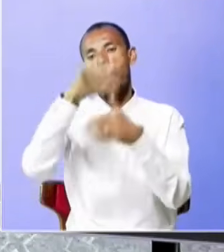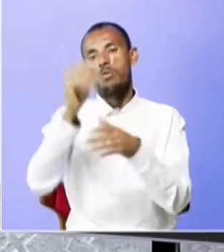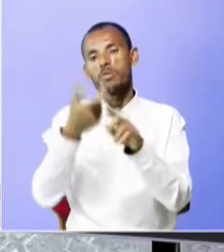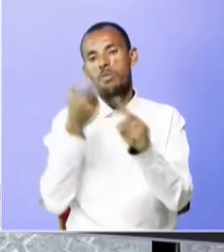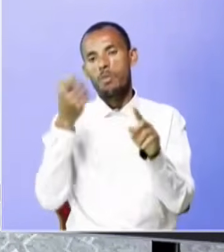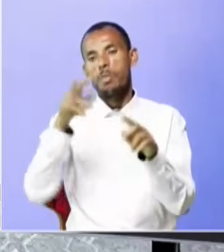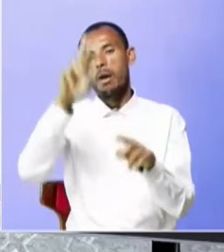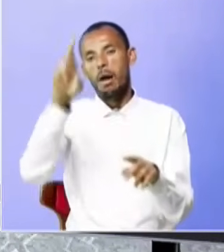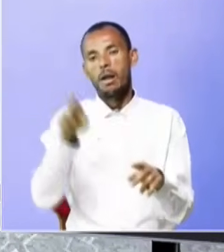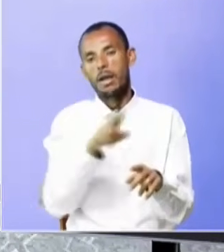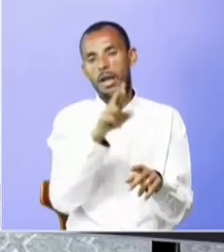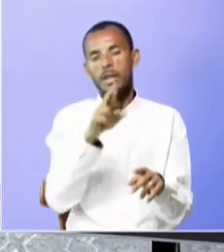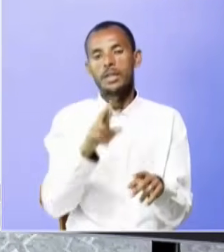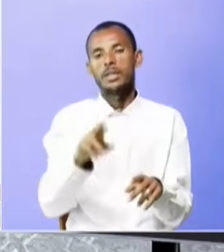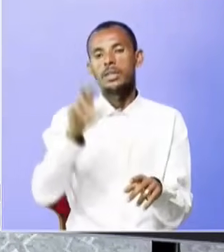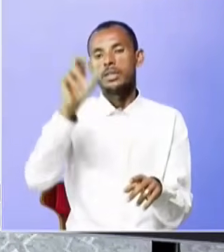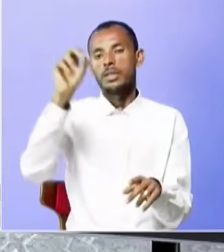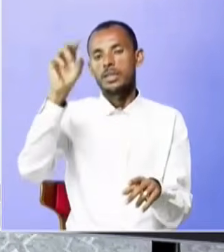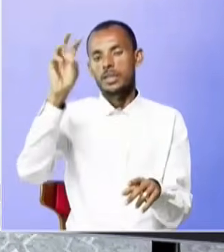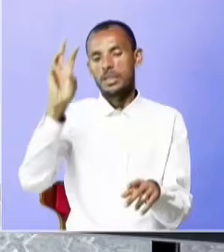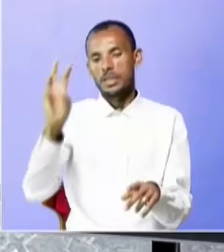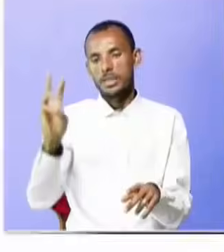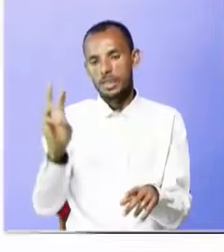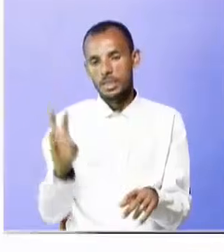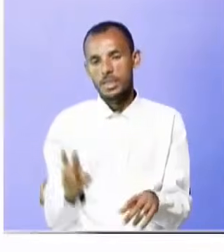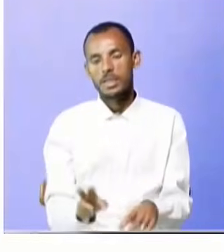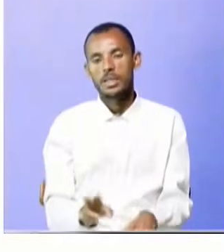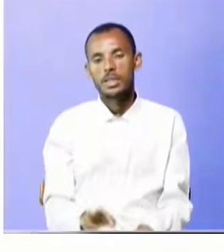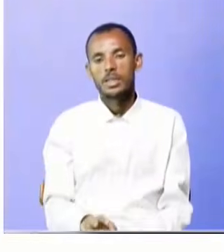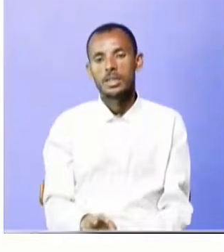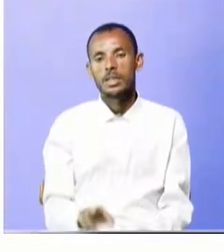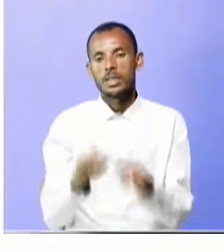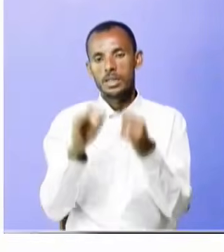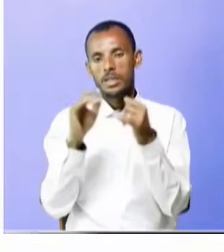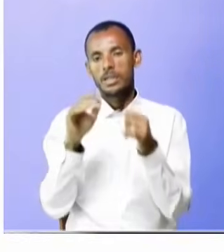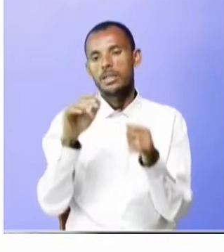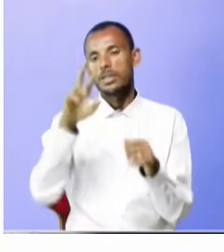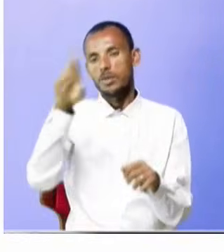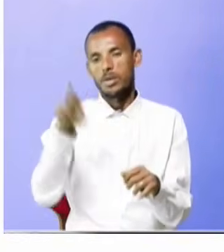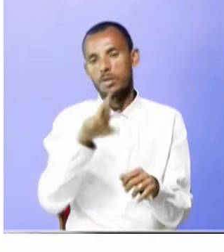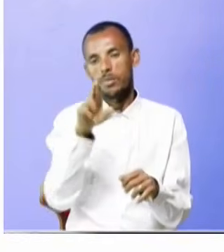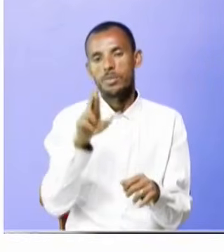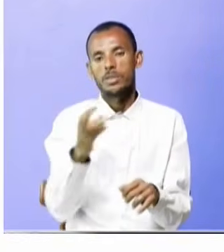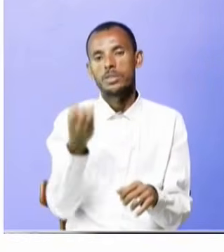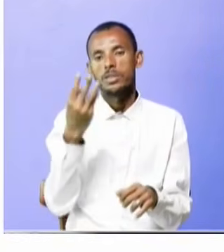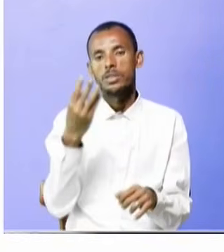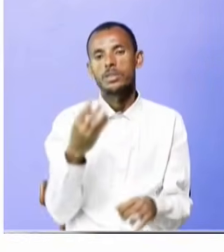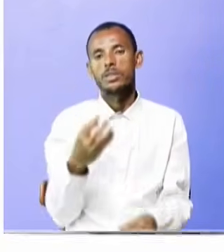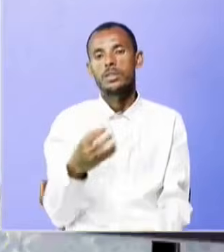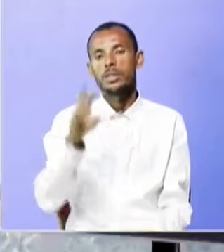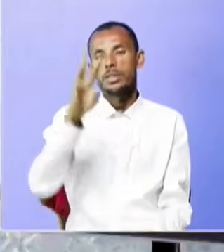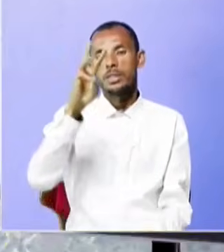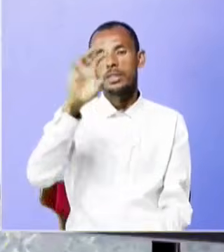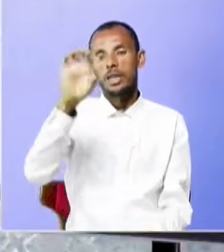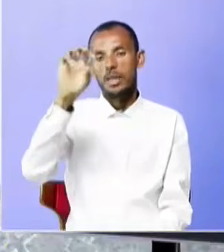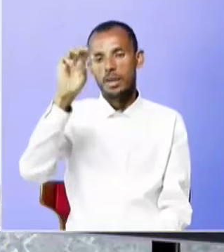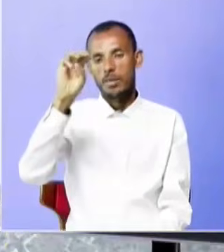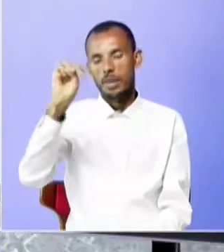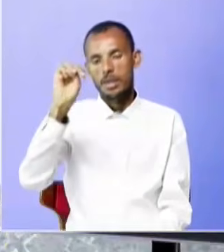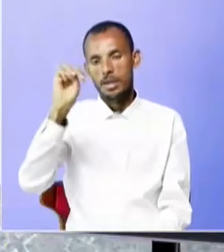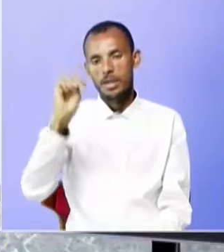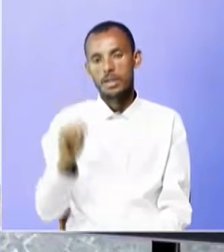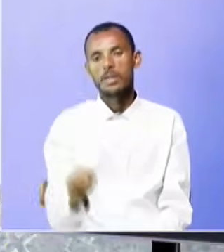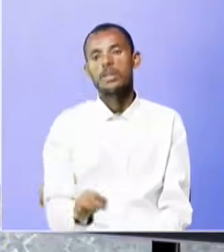6, and centimeter can also be taken out. So this becomes 6 centimeter. Now this 6